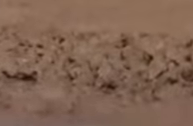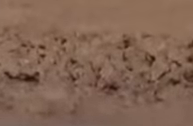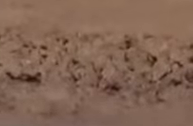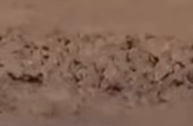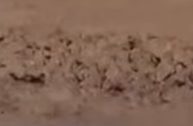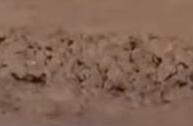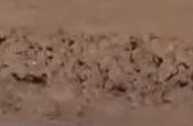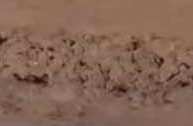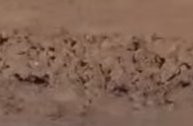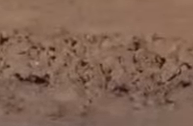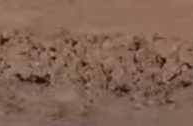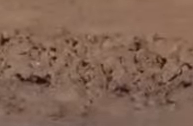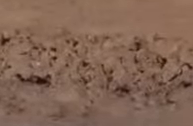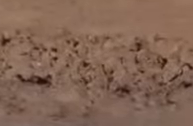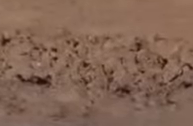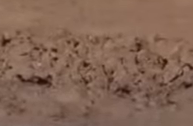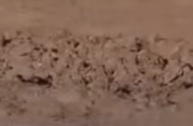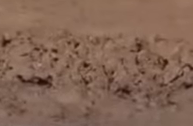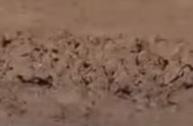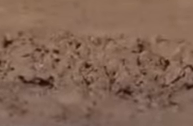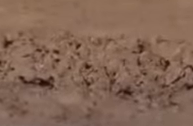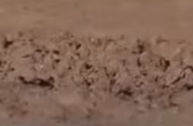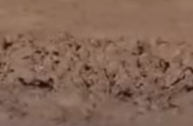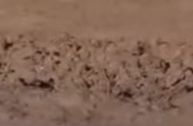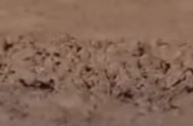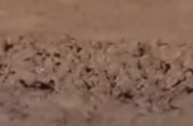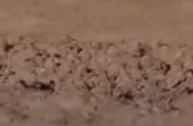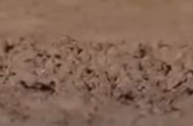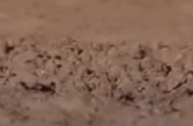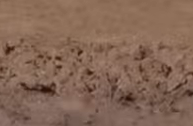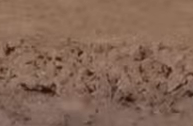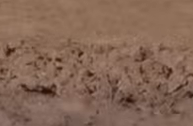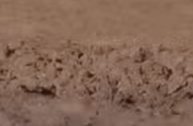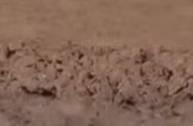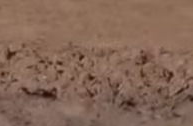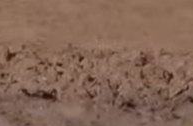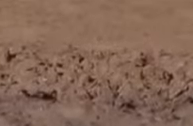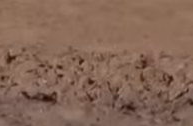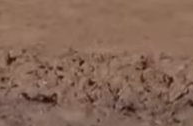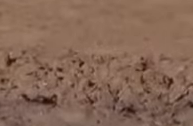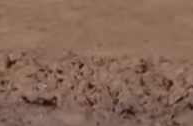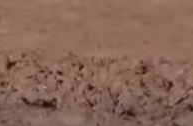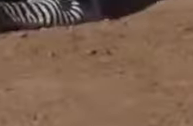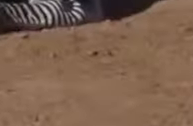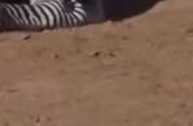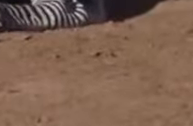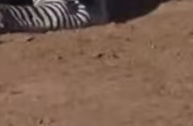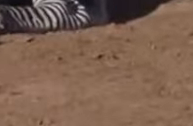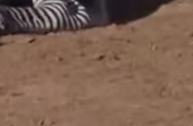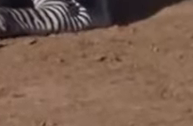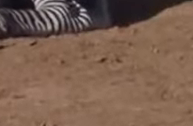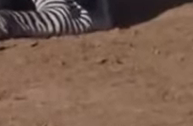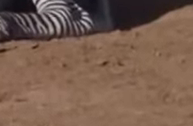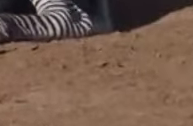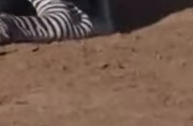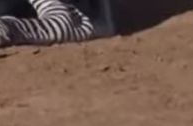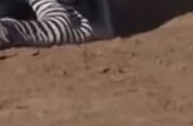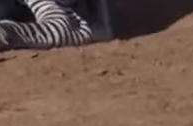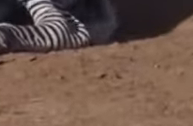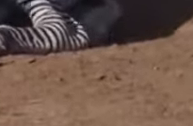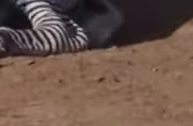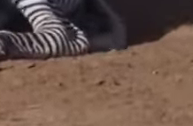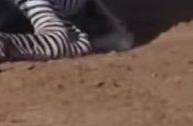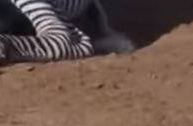other zebra species, the Grevy zebra's stripes are narrow and claws set.